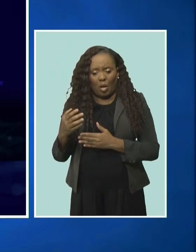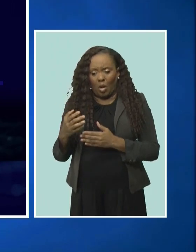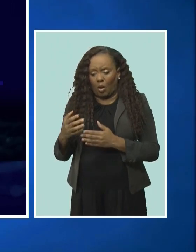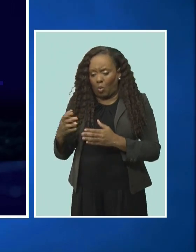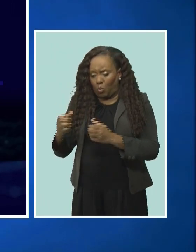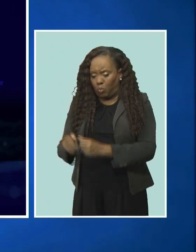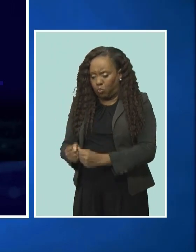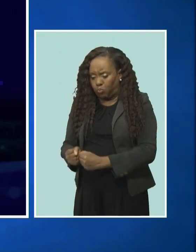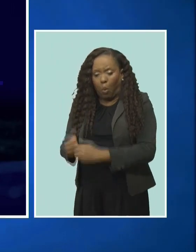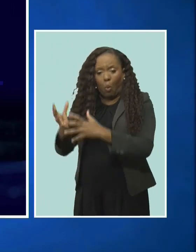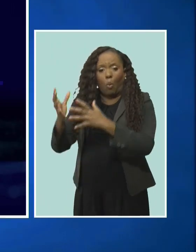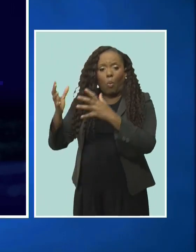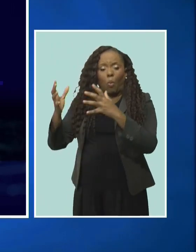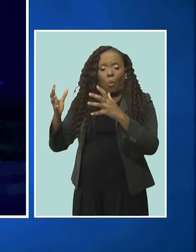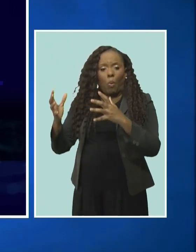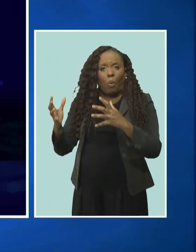out,